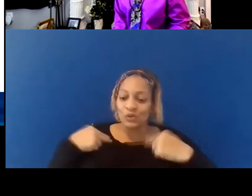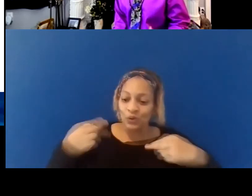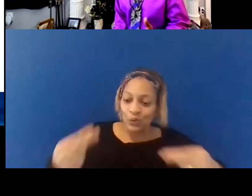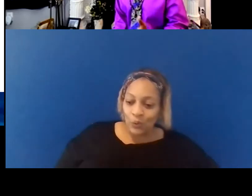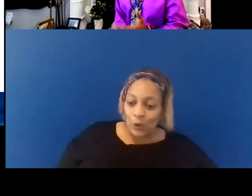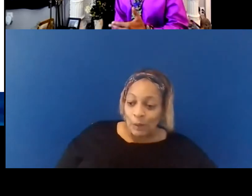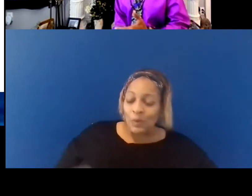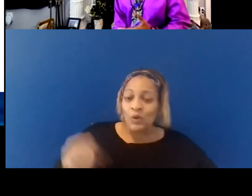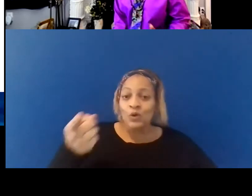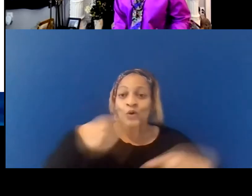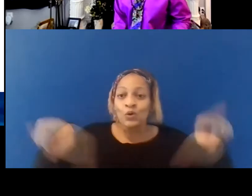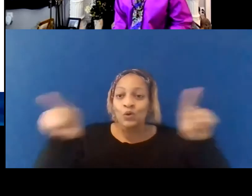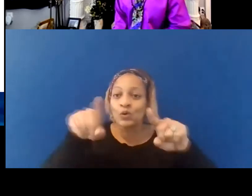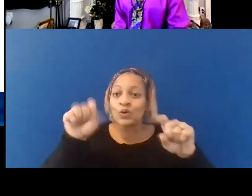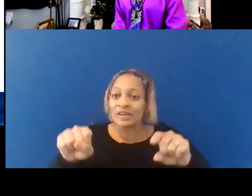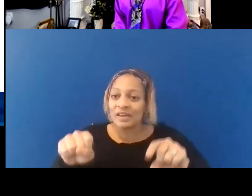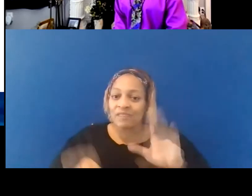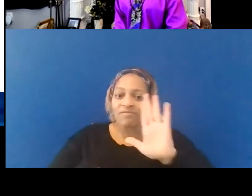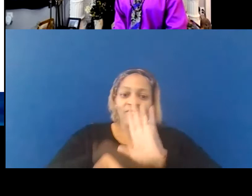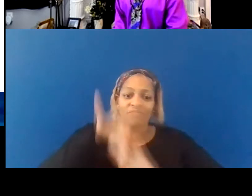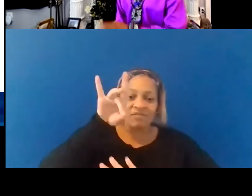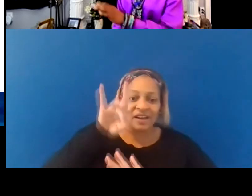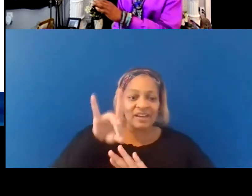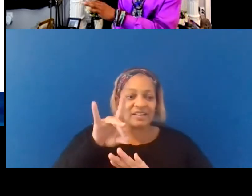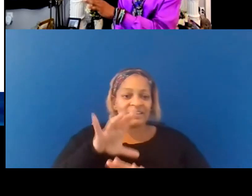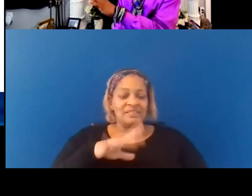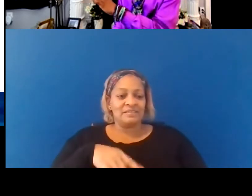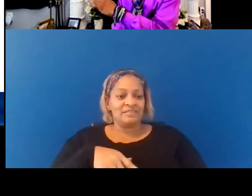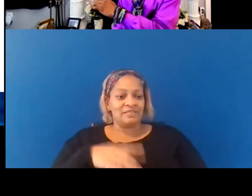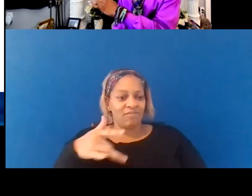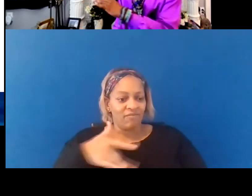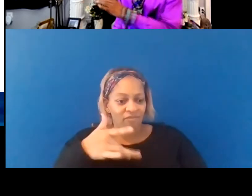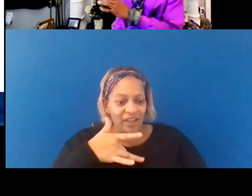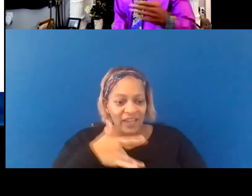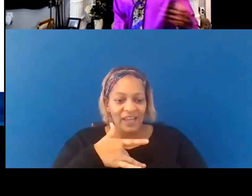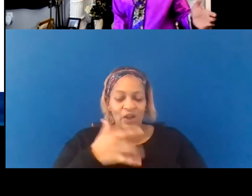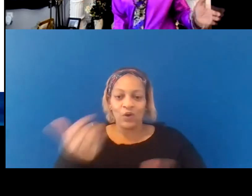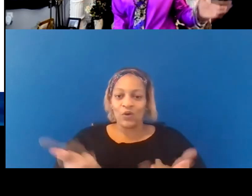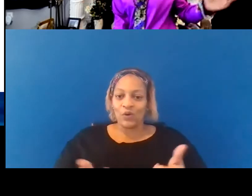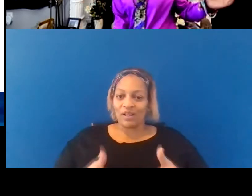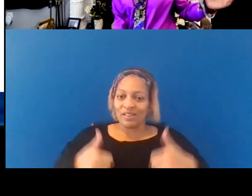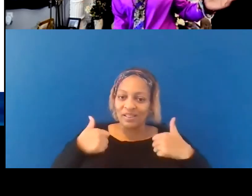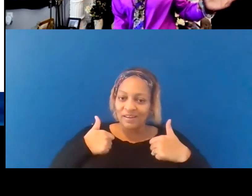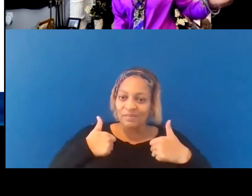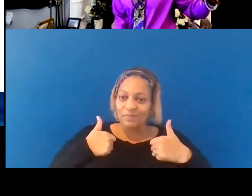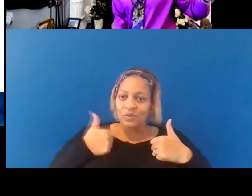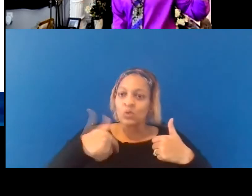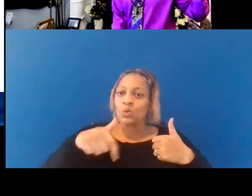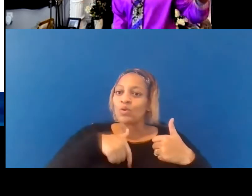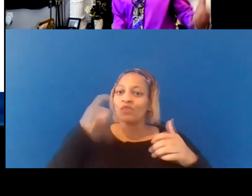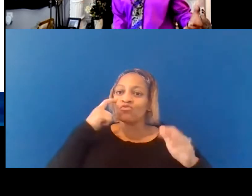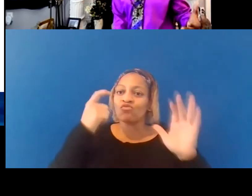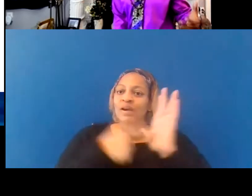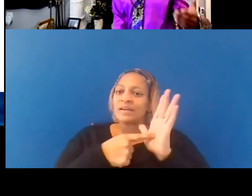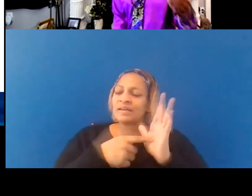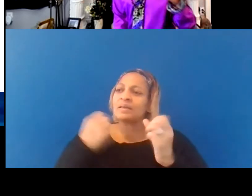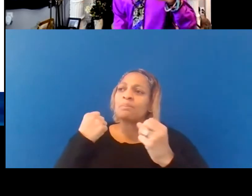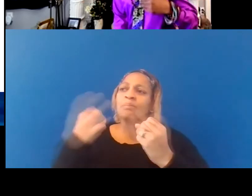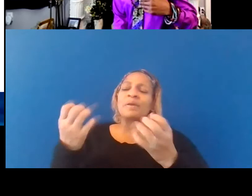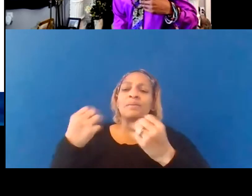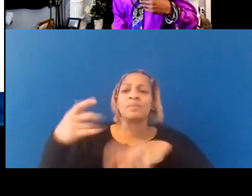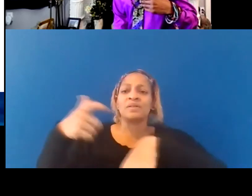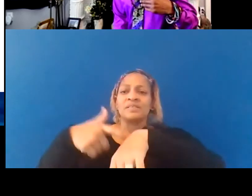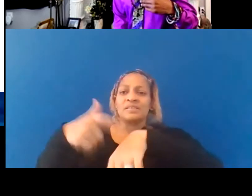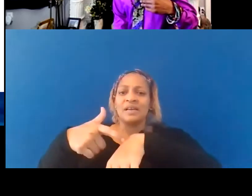in a state of gratefulness, then we recognize, we understand, how many times have we said it? Heaven is a